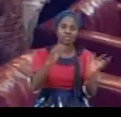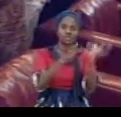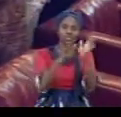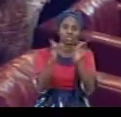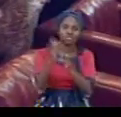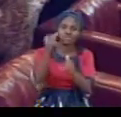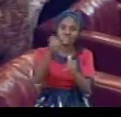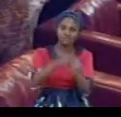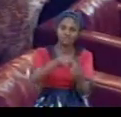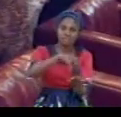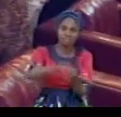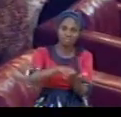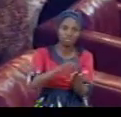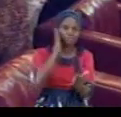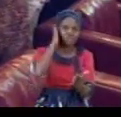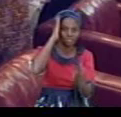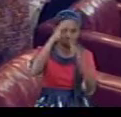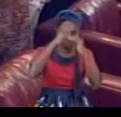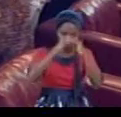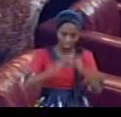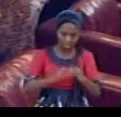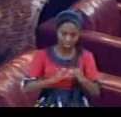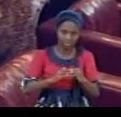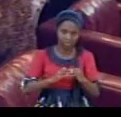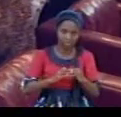should bow.